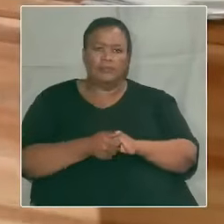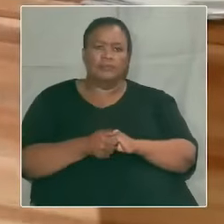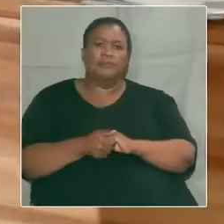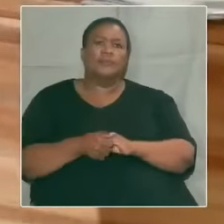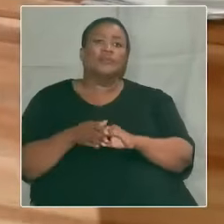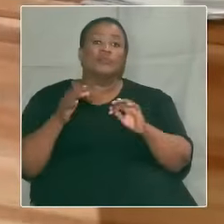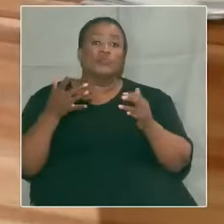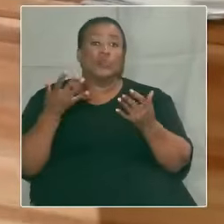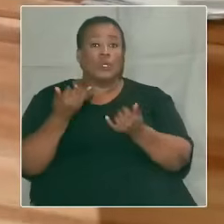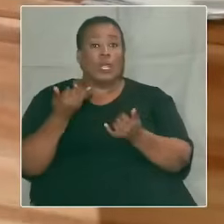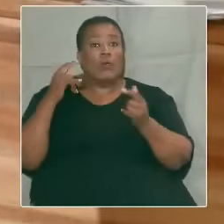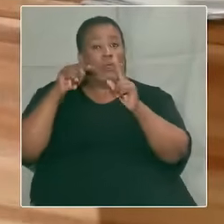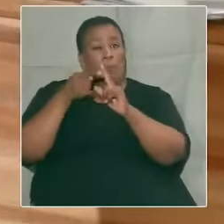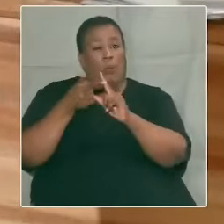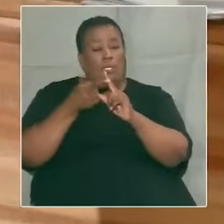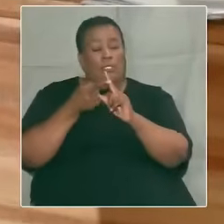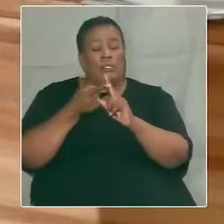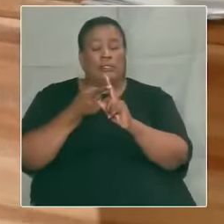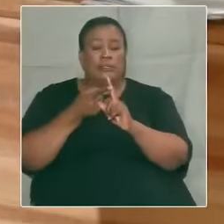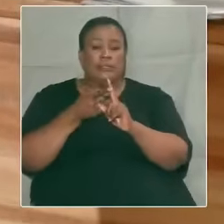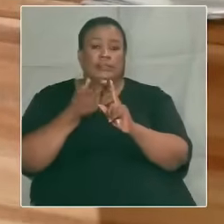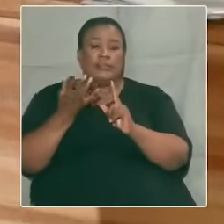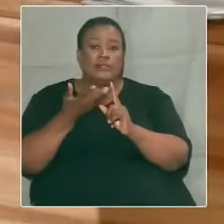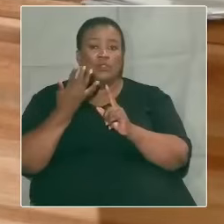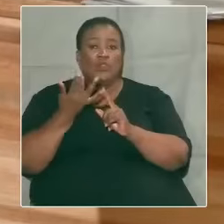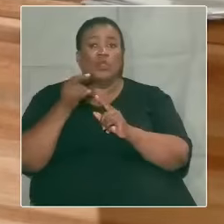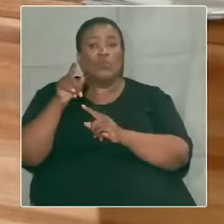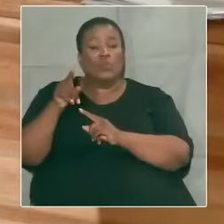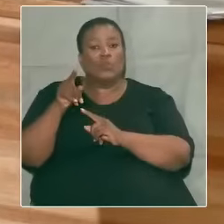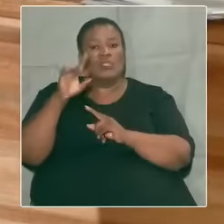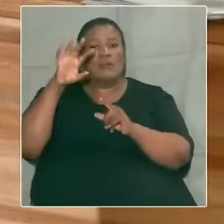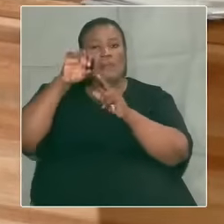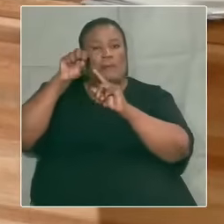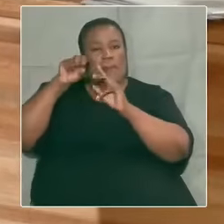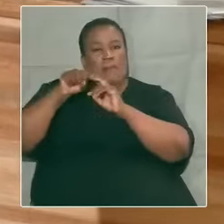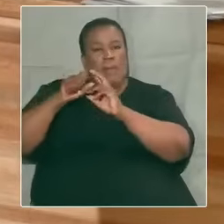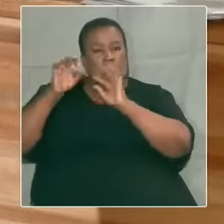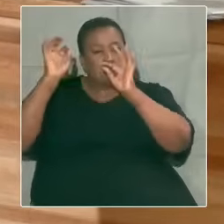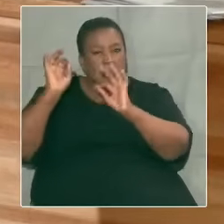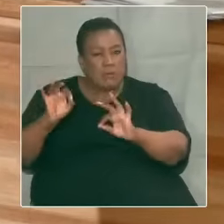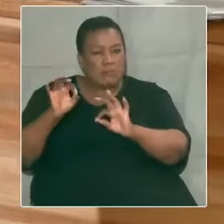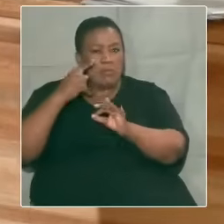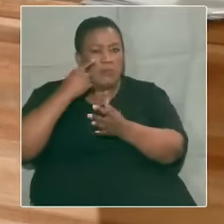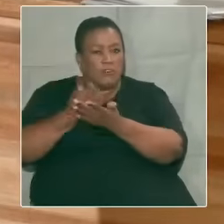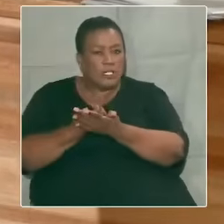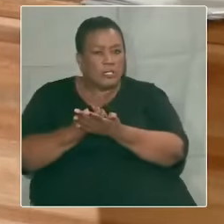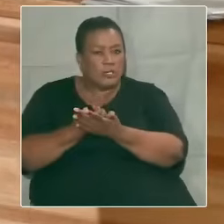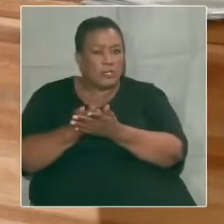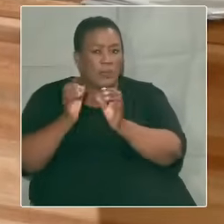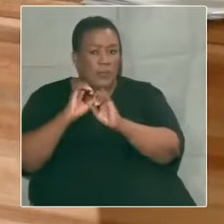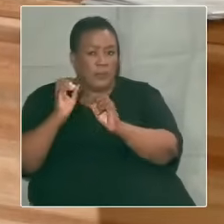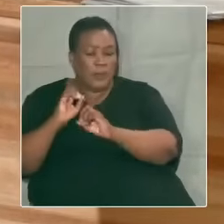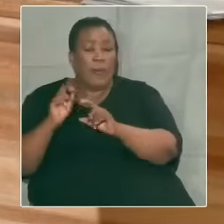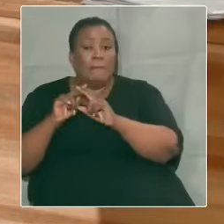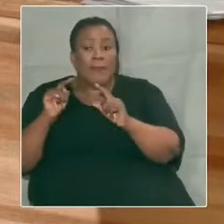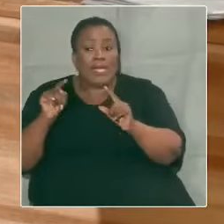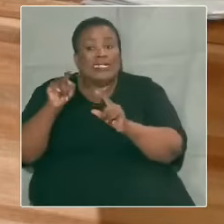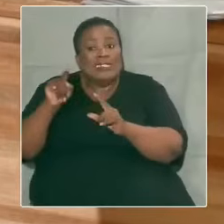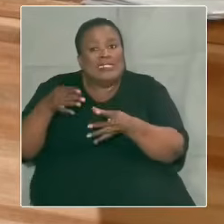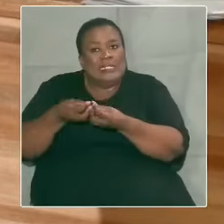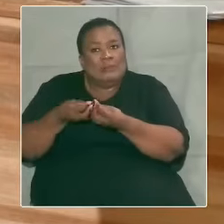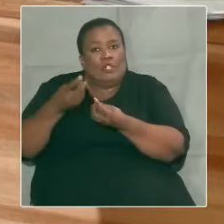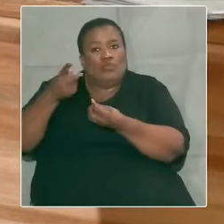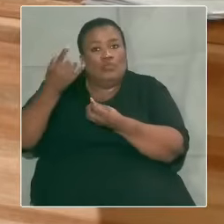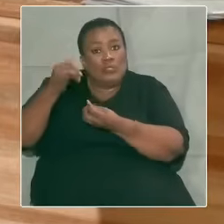the focus is that those are not concrete findings as yet, but they are allegations that are being looked into. I think that's